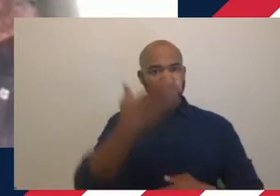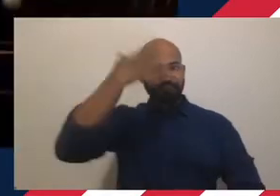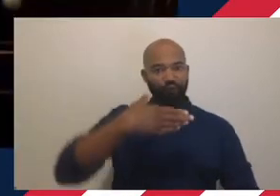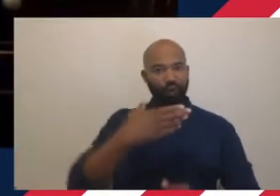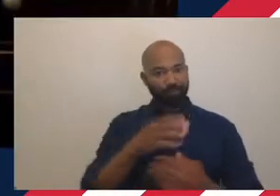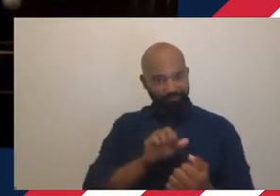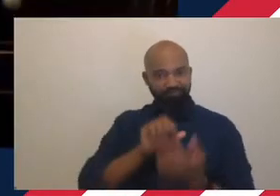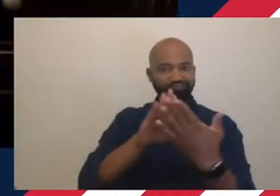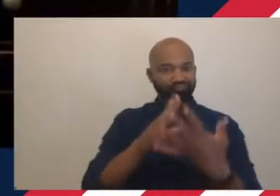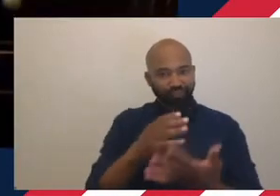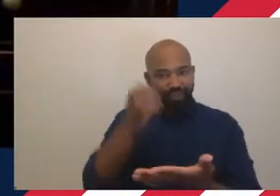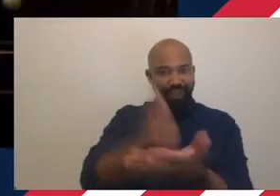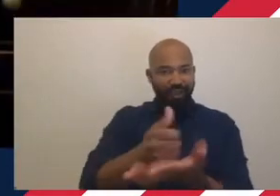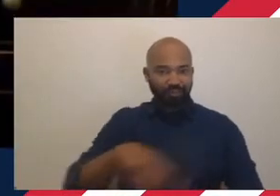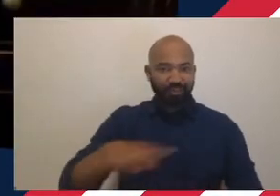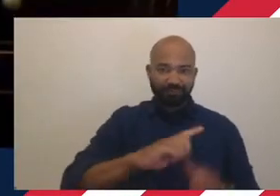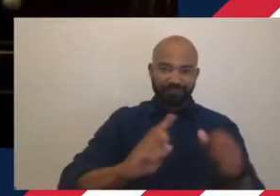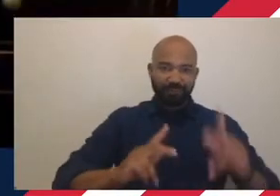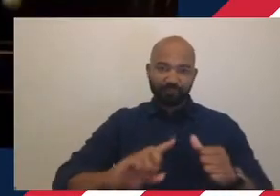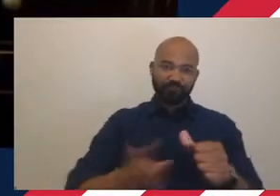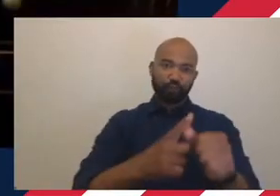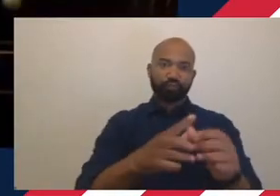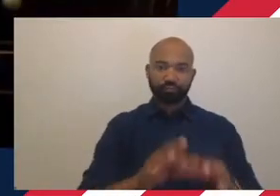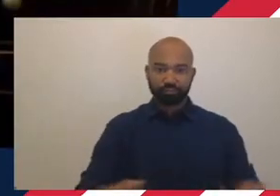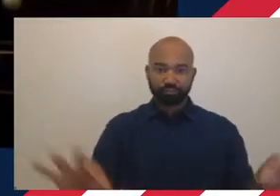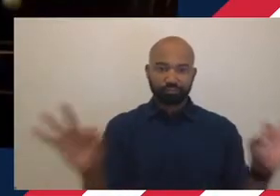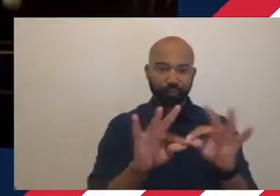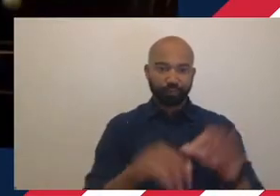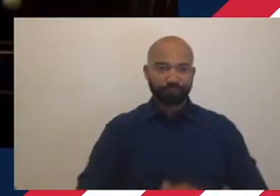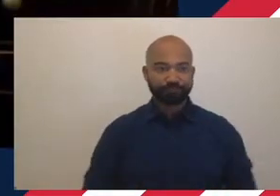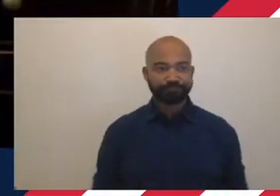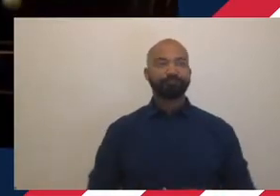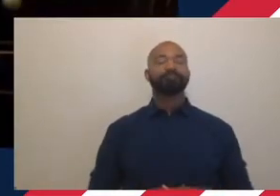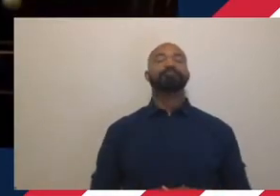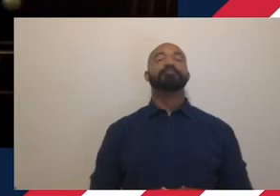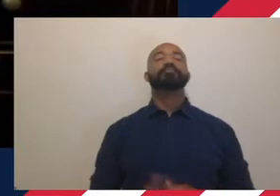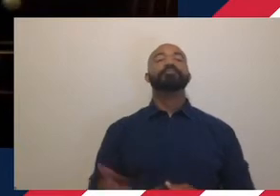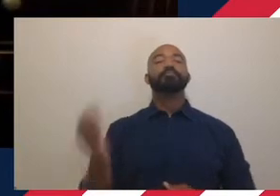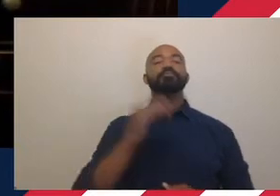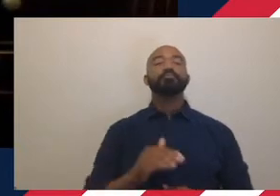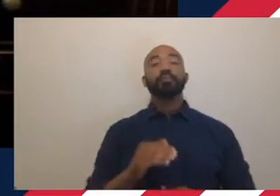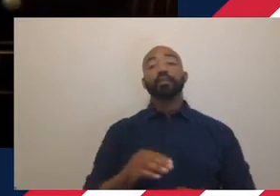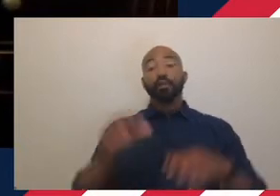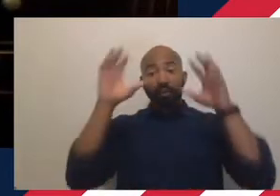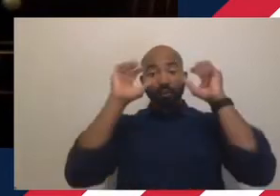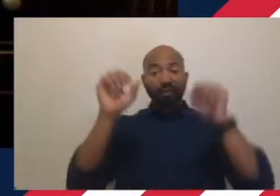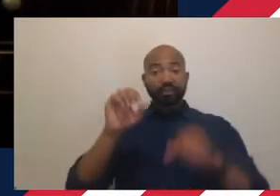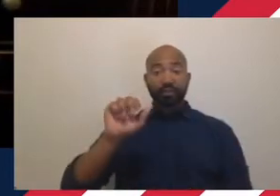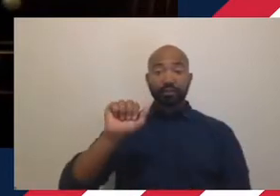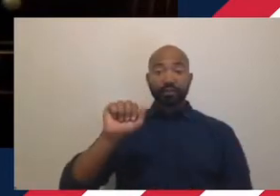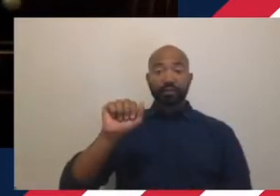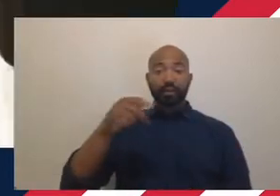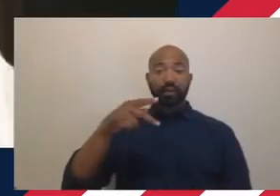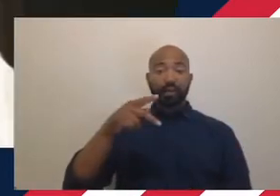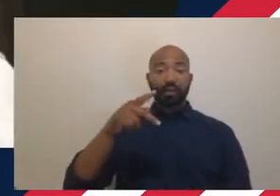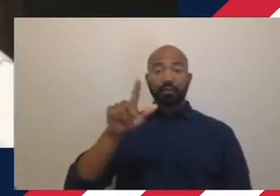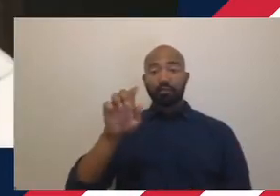Thank you, Danielle. And to get us started, we will go back to President Applebaum for our first question.